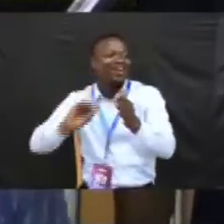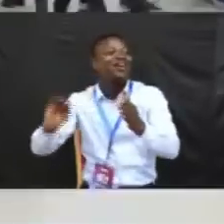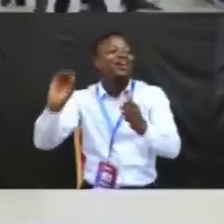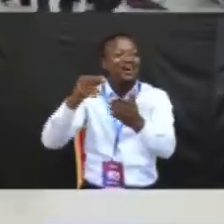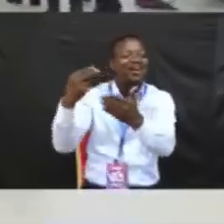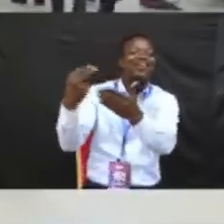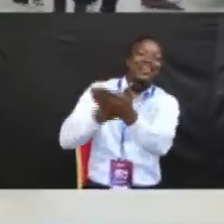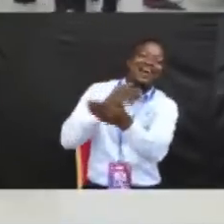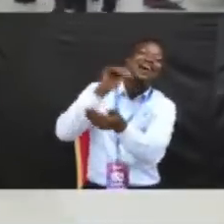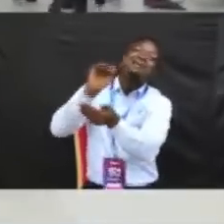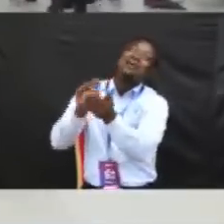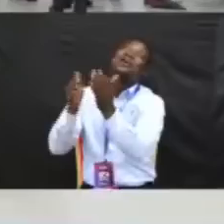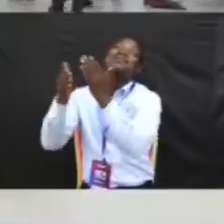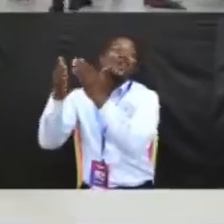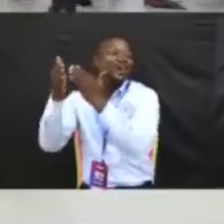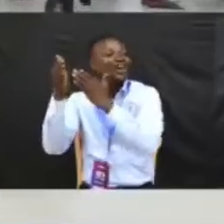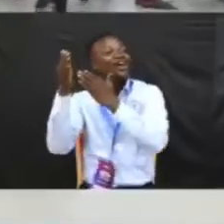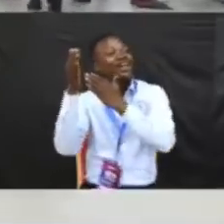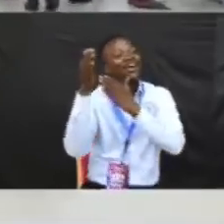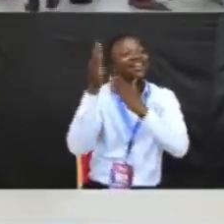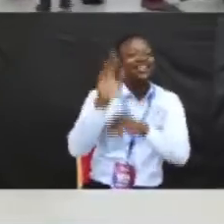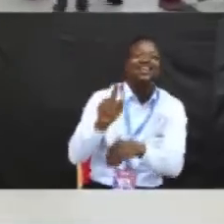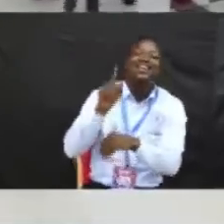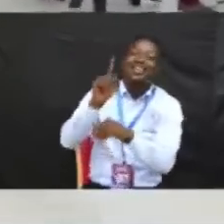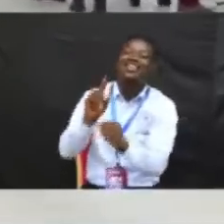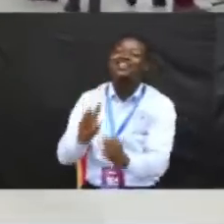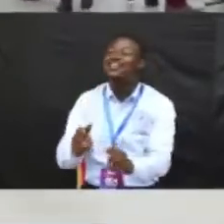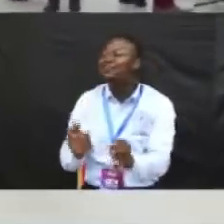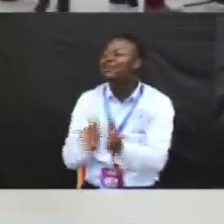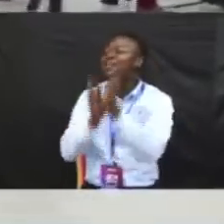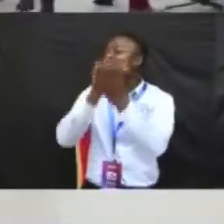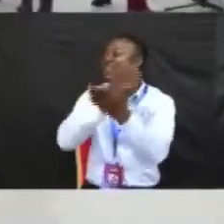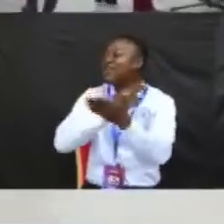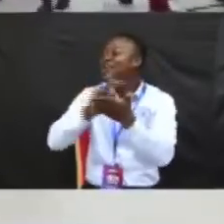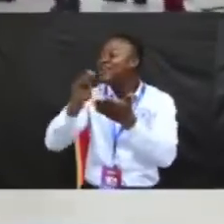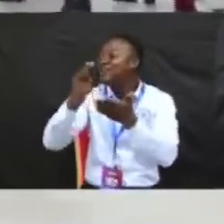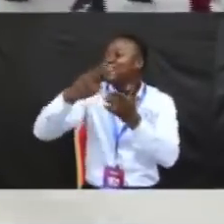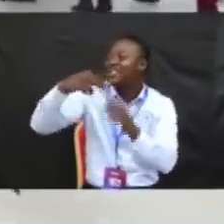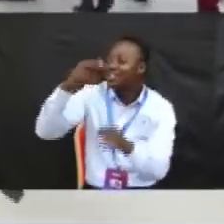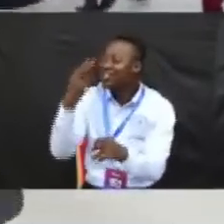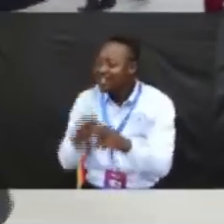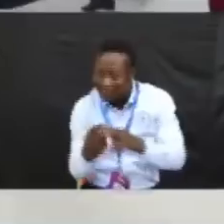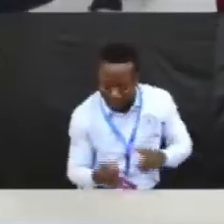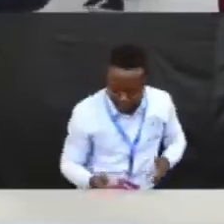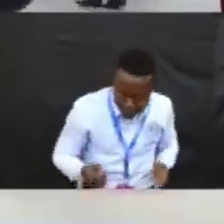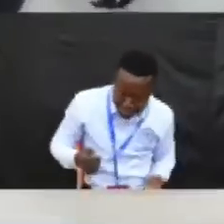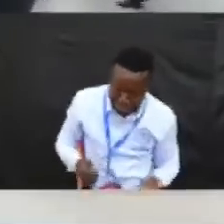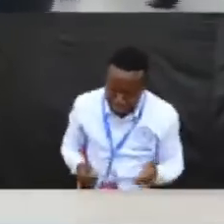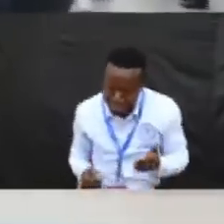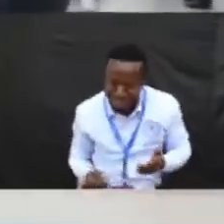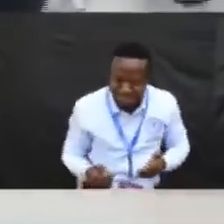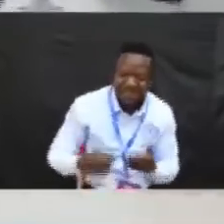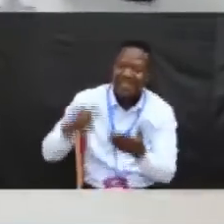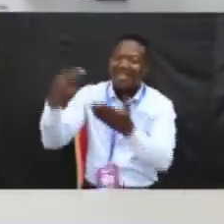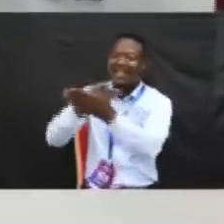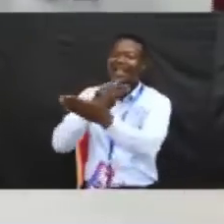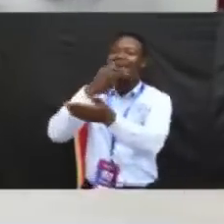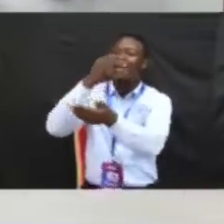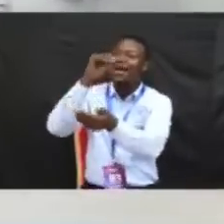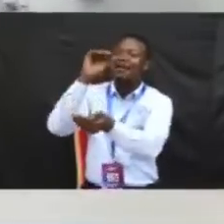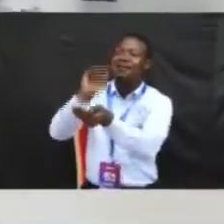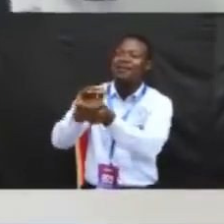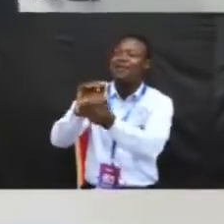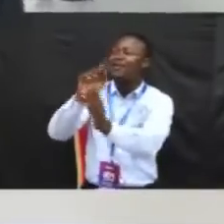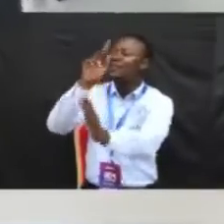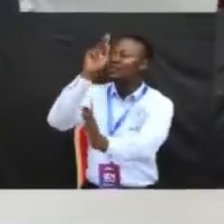God. The lamb of God. Lamb of God. Oh, praise the holy lamb of God. The